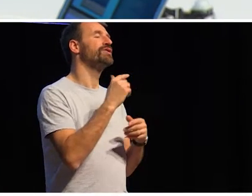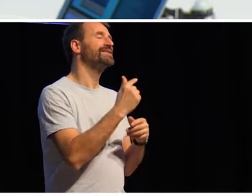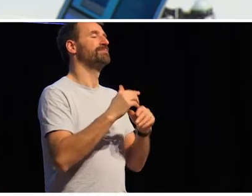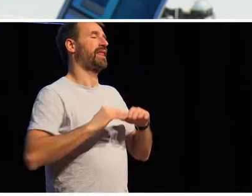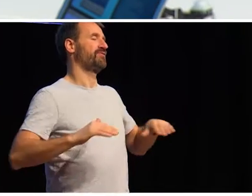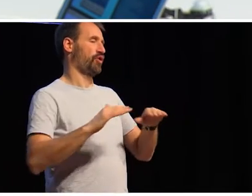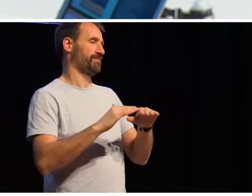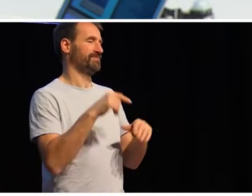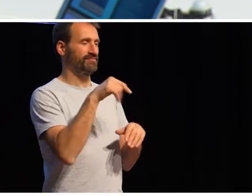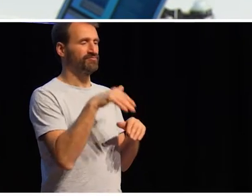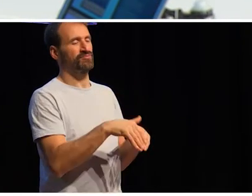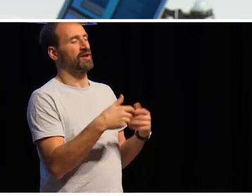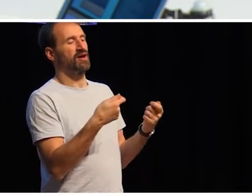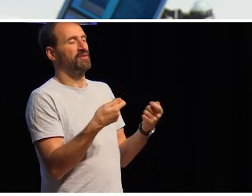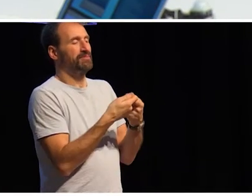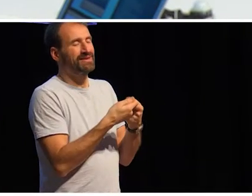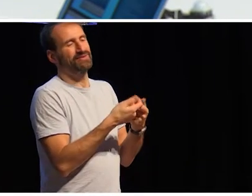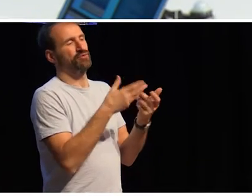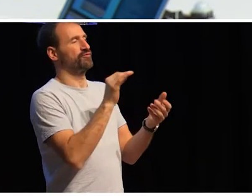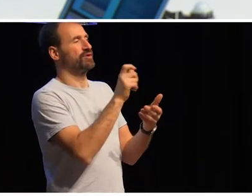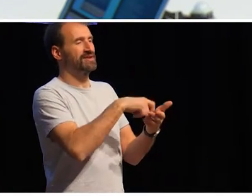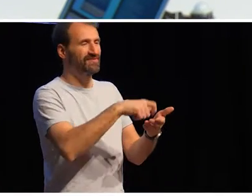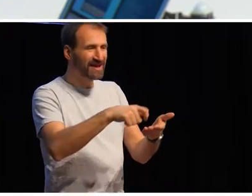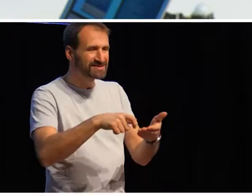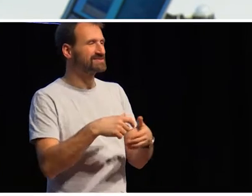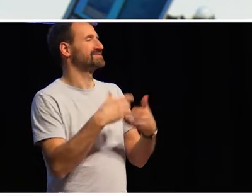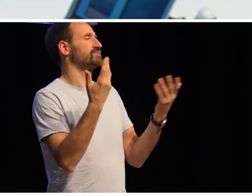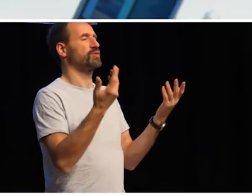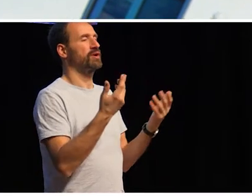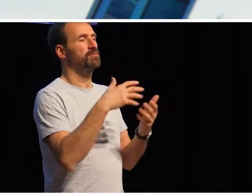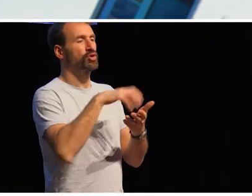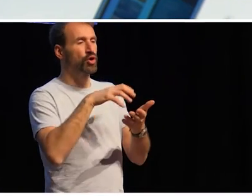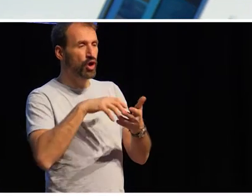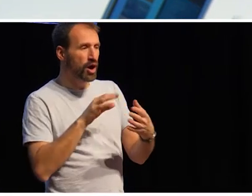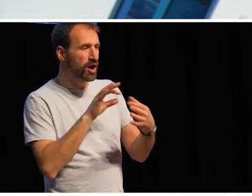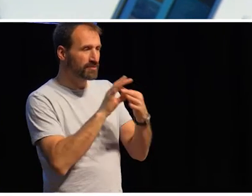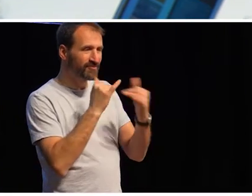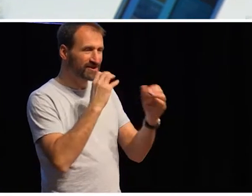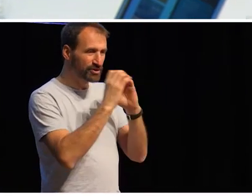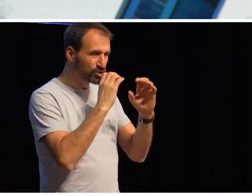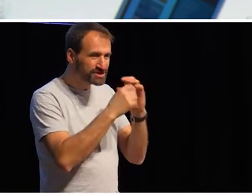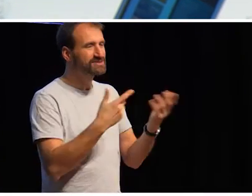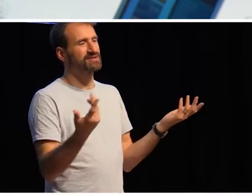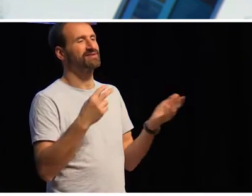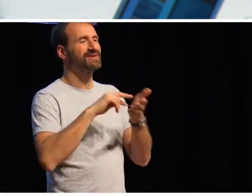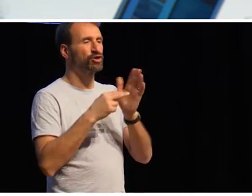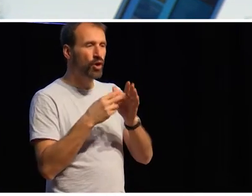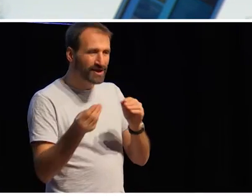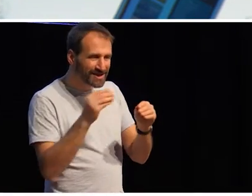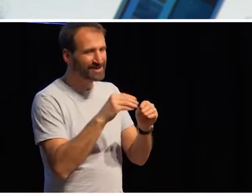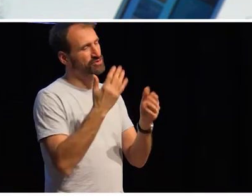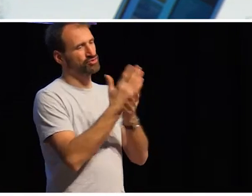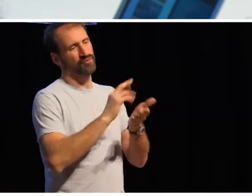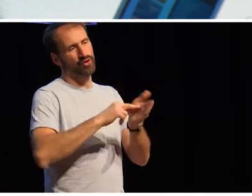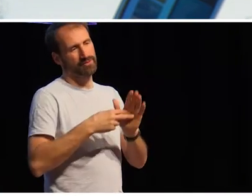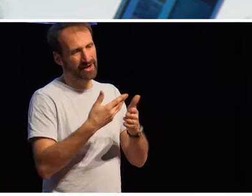devices using a variety of protocols and technologies. You have implementations of different